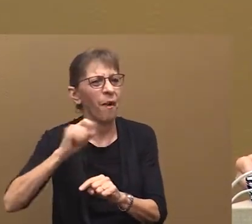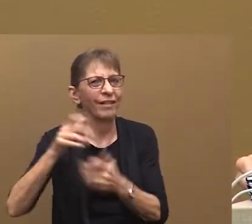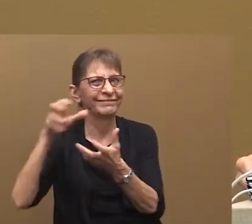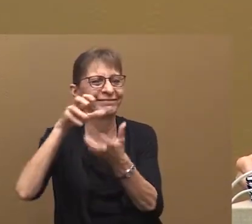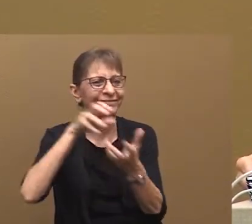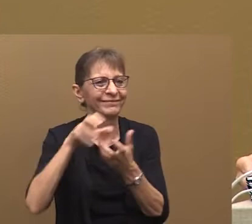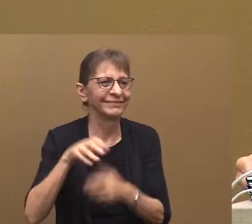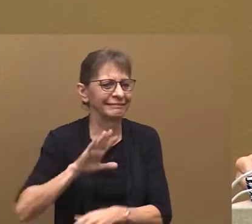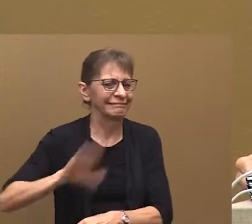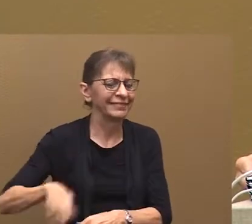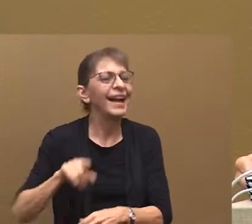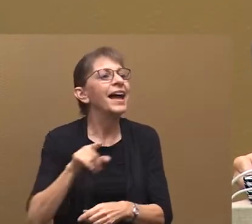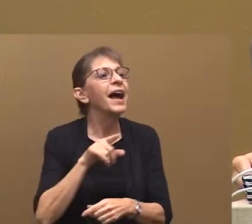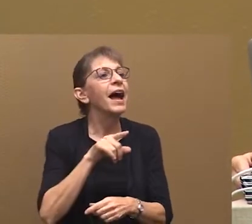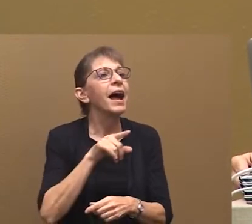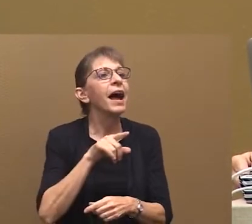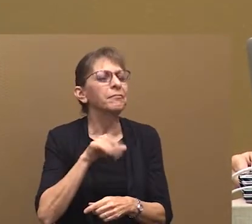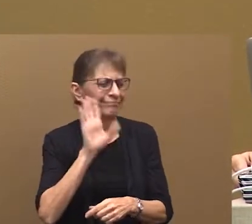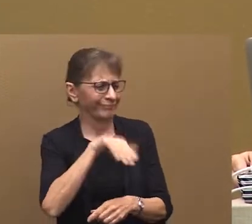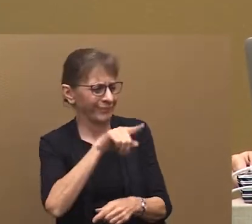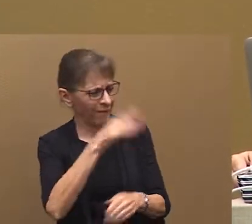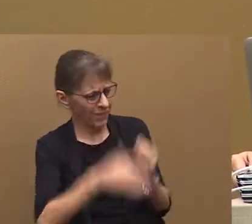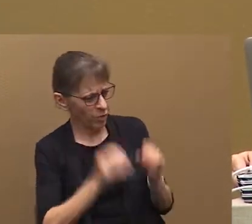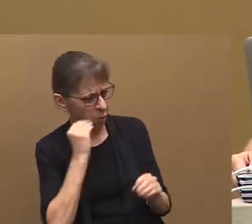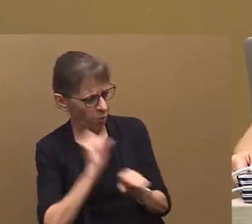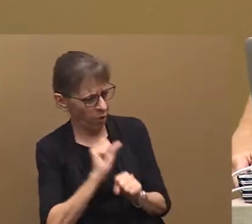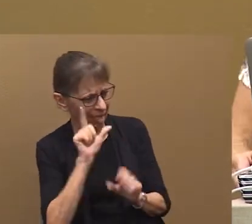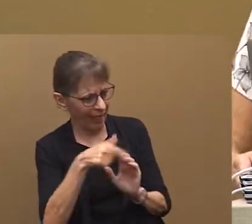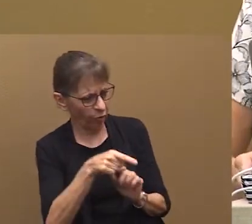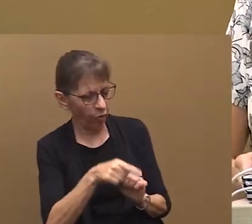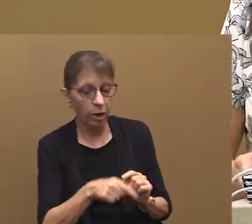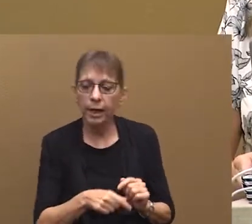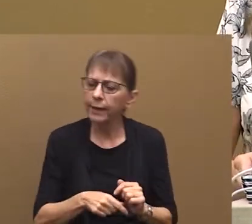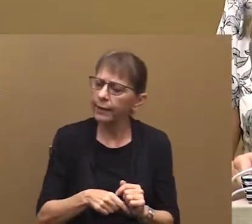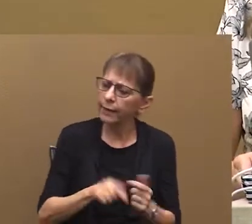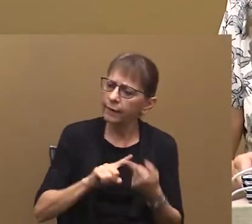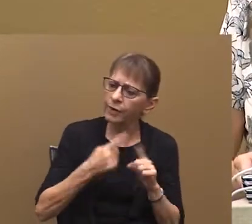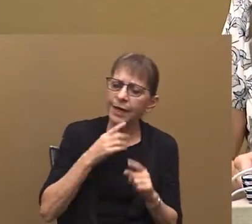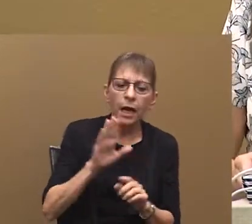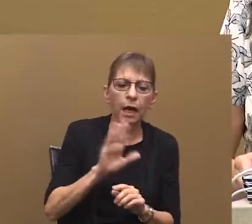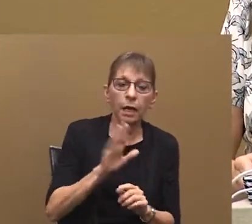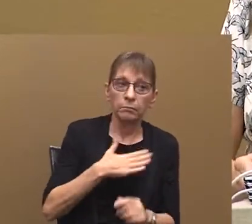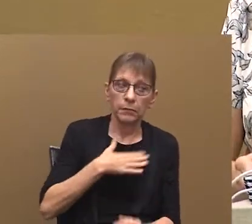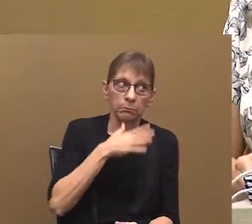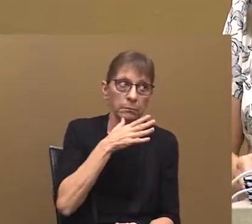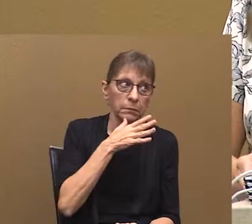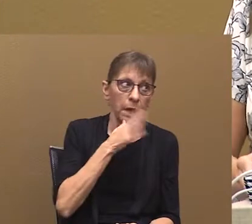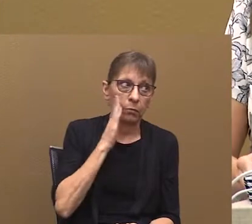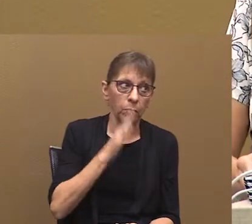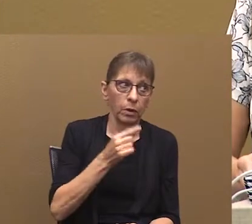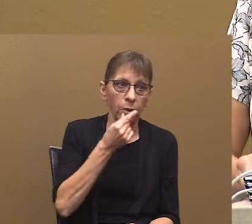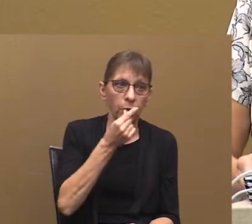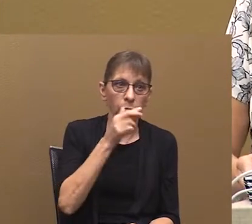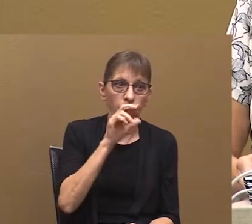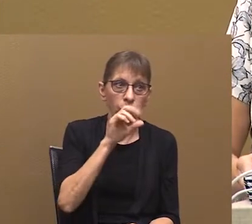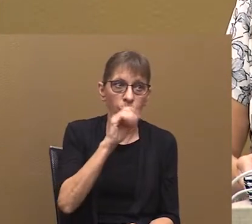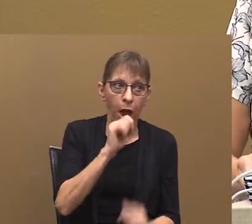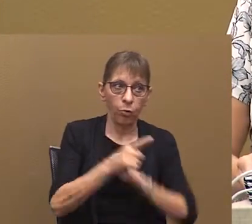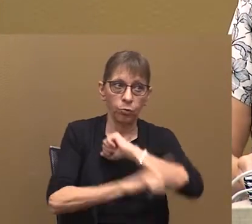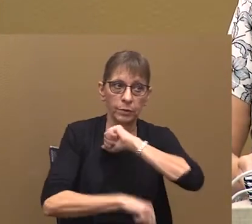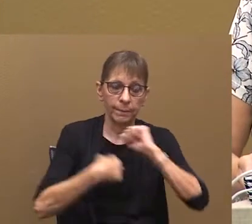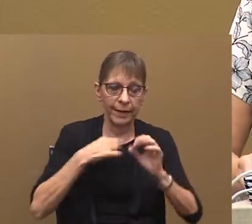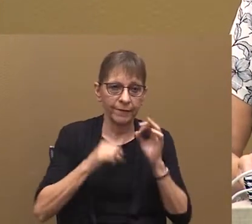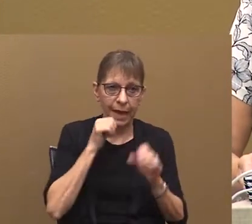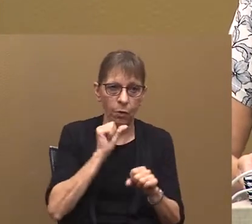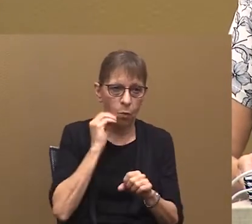he says, you could just finish it later. And the friend says, well, you know, my mom will ground me if I don't do